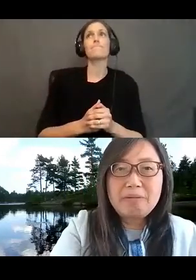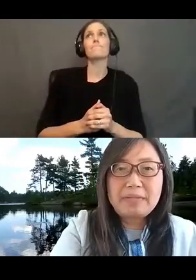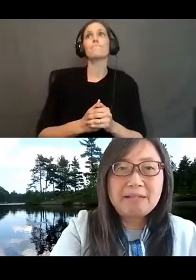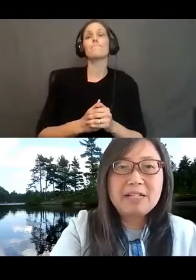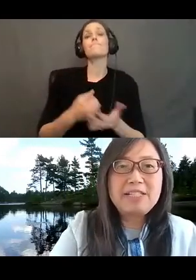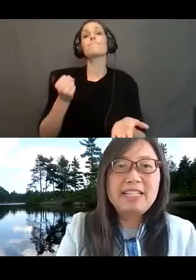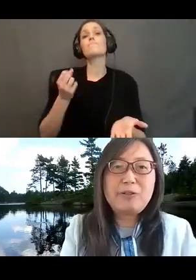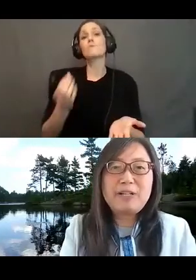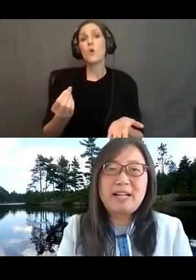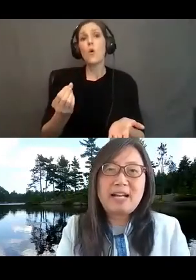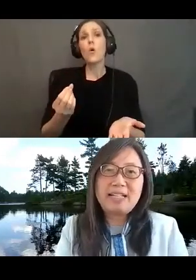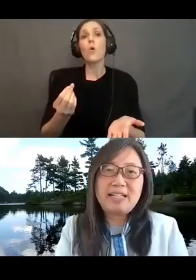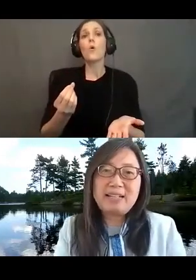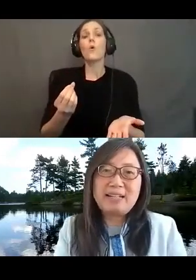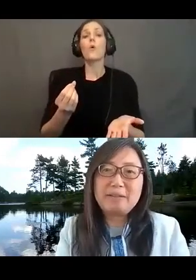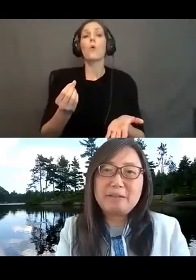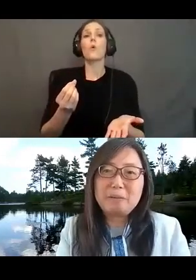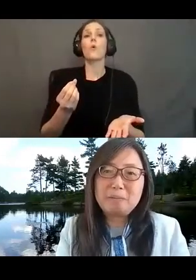So now, considering